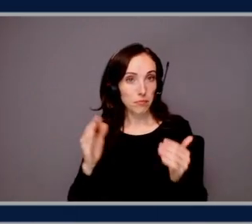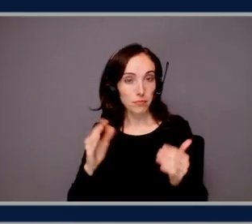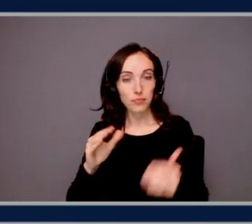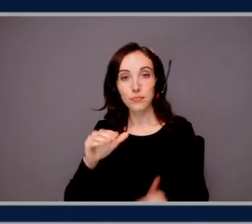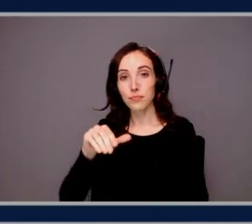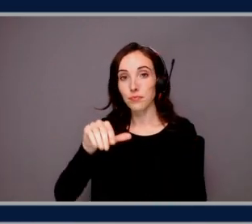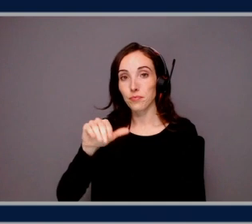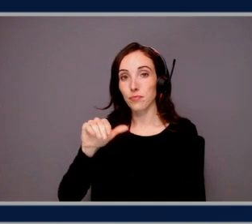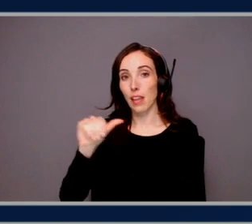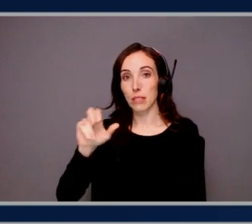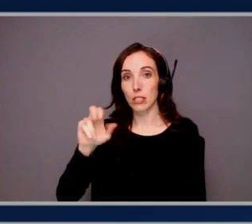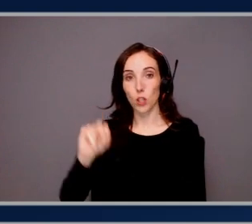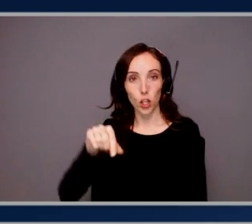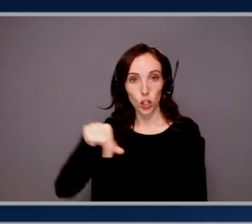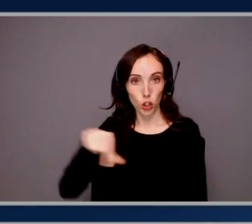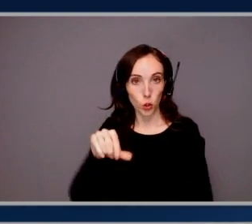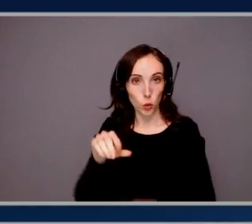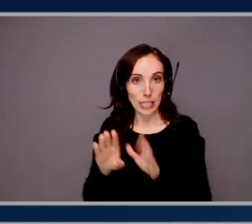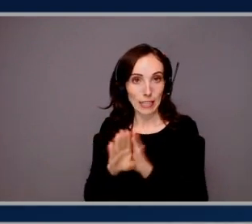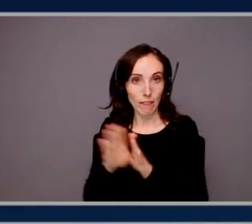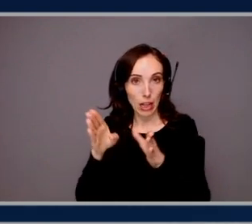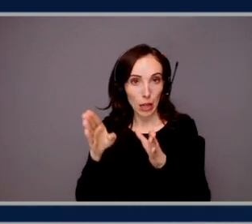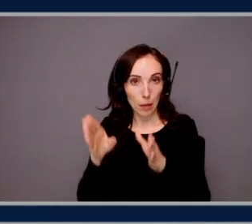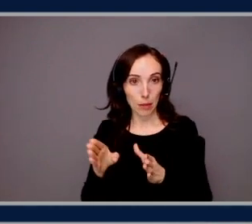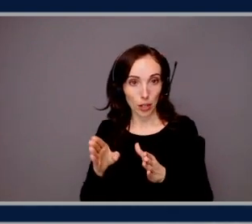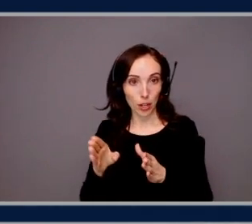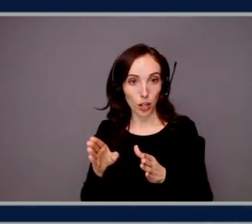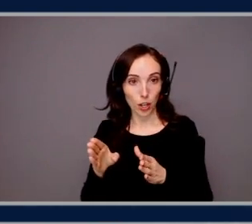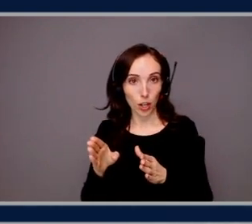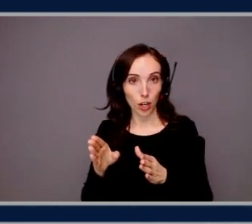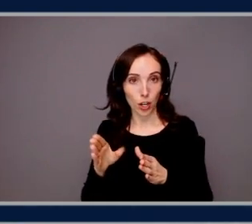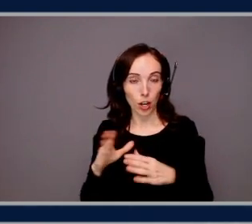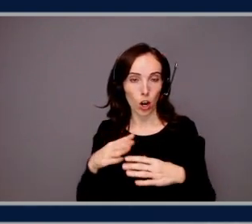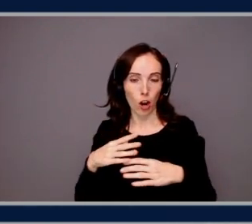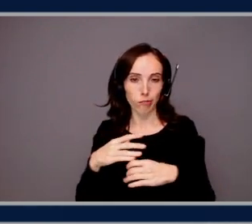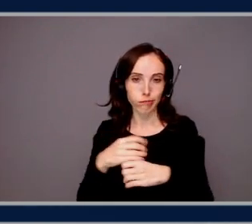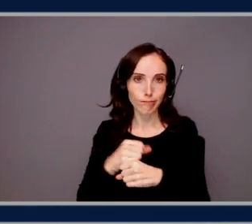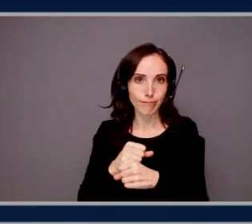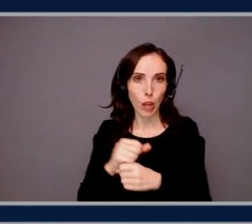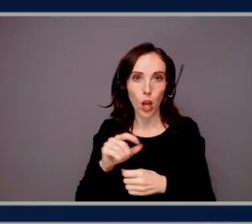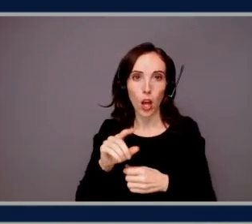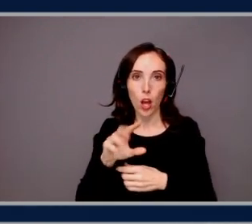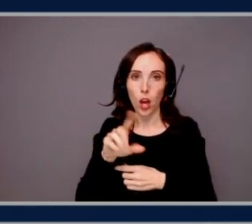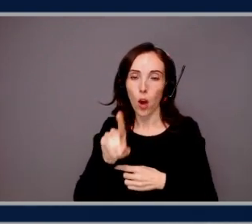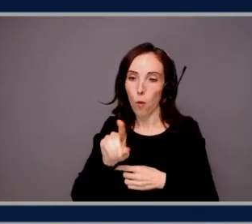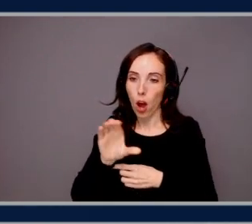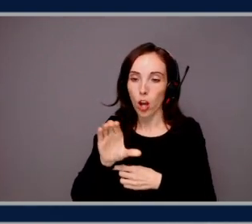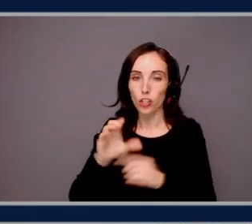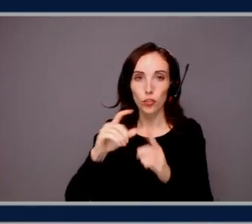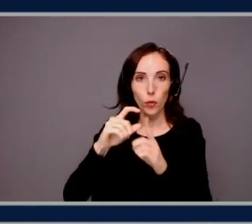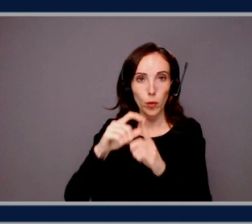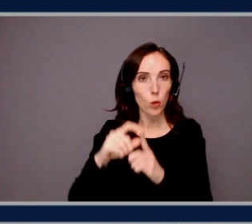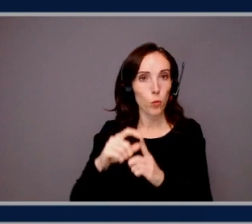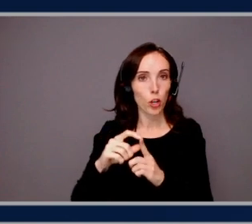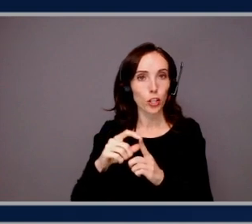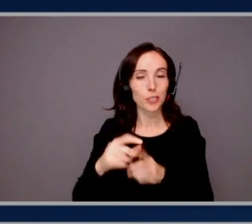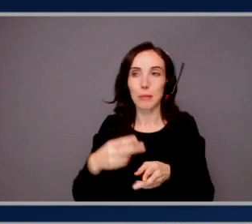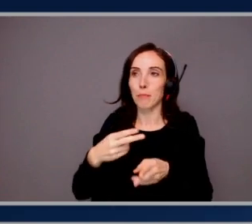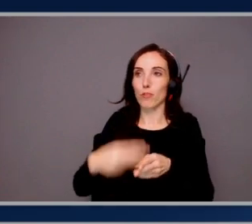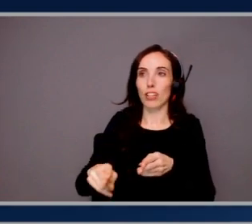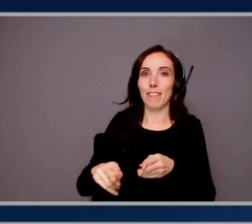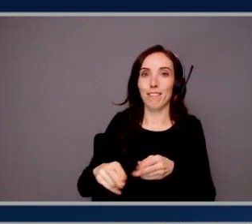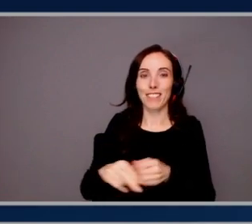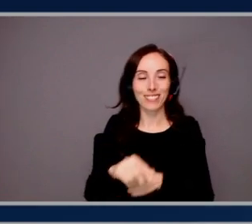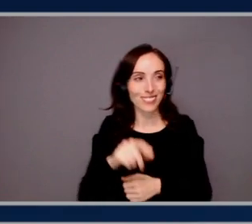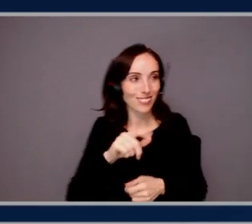Developer in 100 words or less. Be brief, be gone. Be brief,